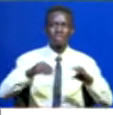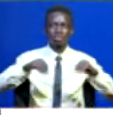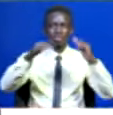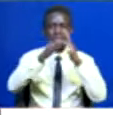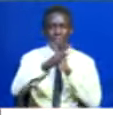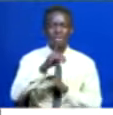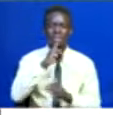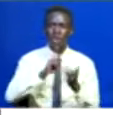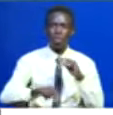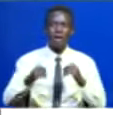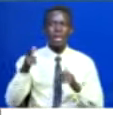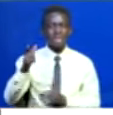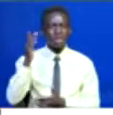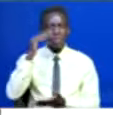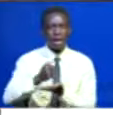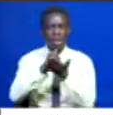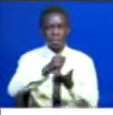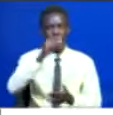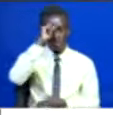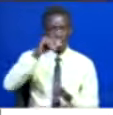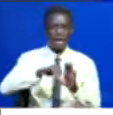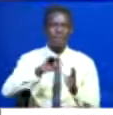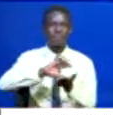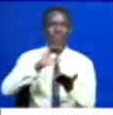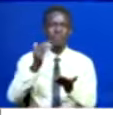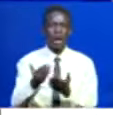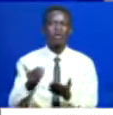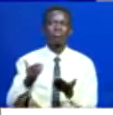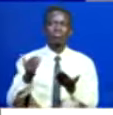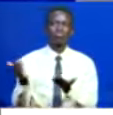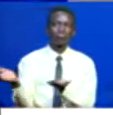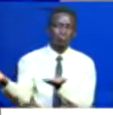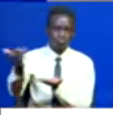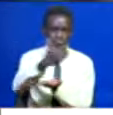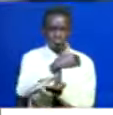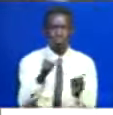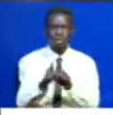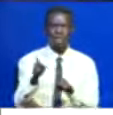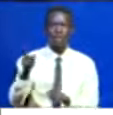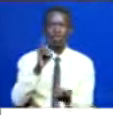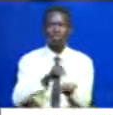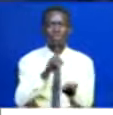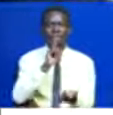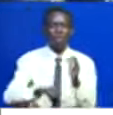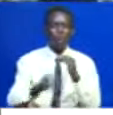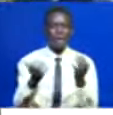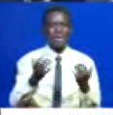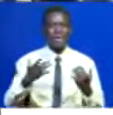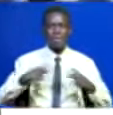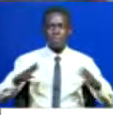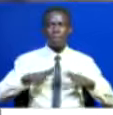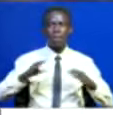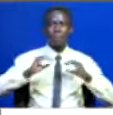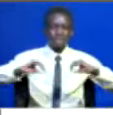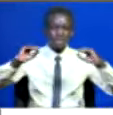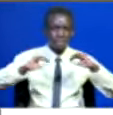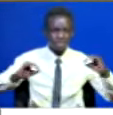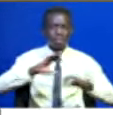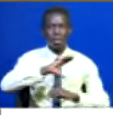the government in funds mobilization. However, Dr. Musau says there is need for public sensitization and